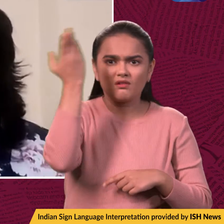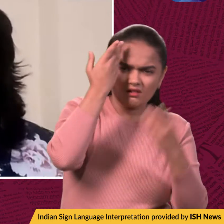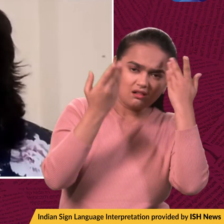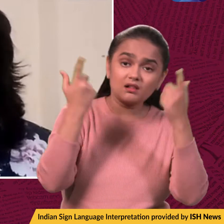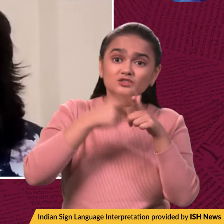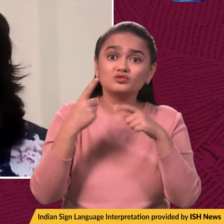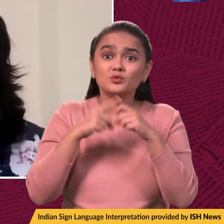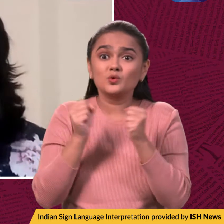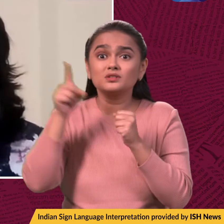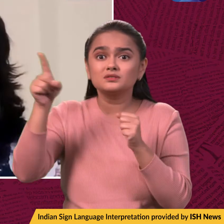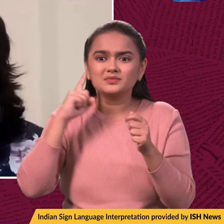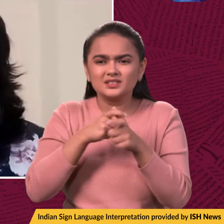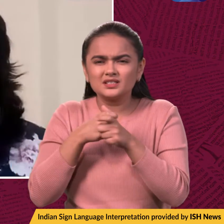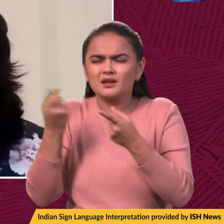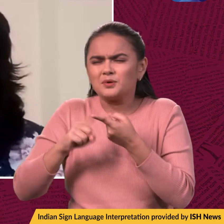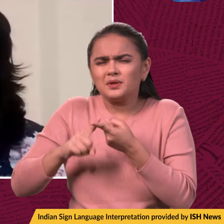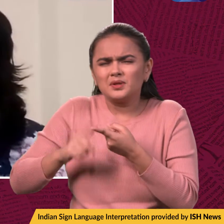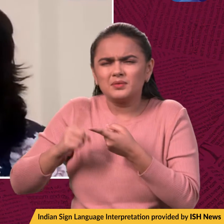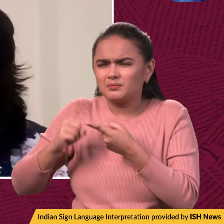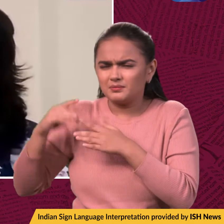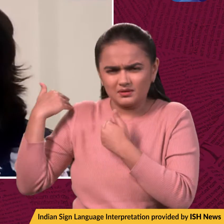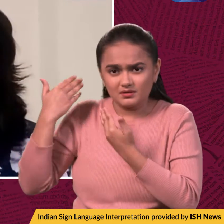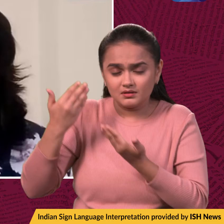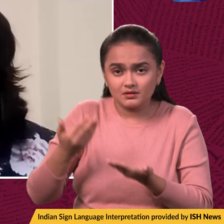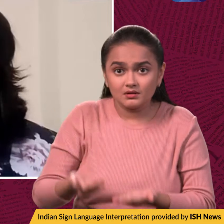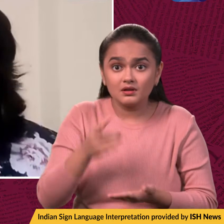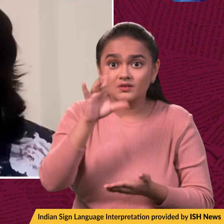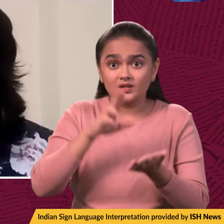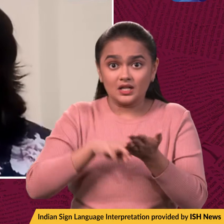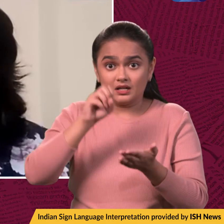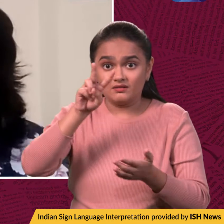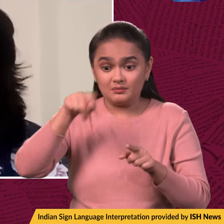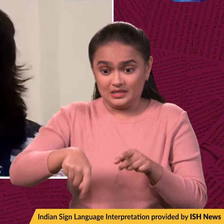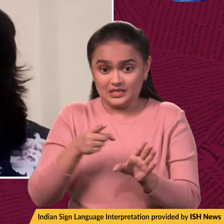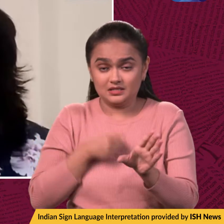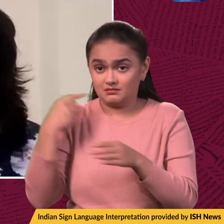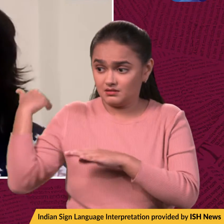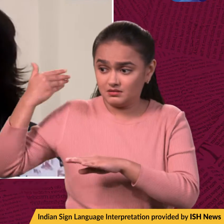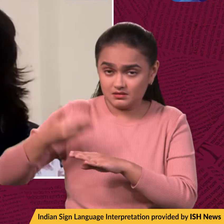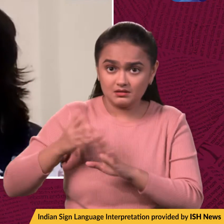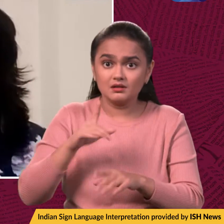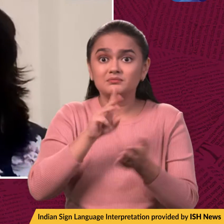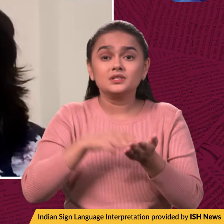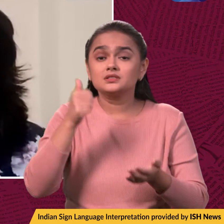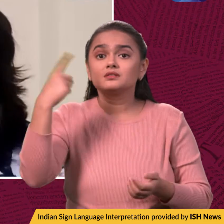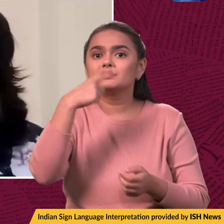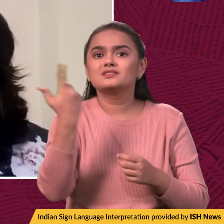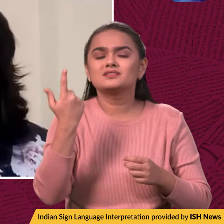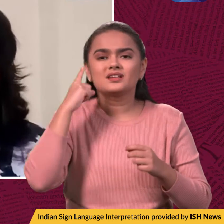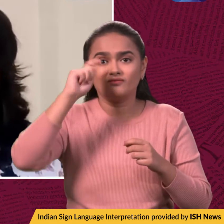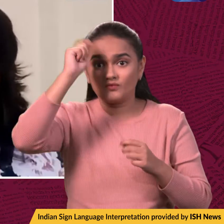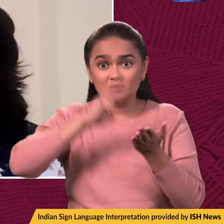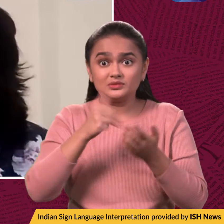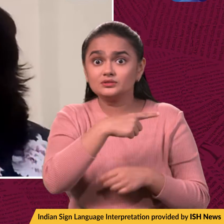injured in Jammu and Kashmir in terror-related incidents till the 15th of November this year. Now, the Minister of State for Home